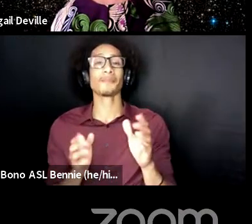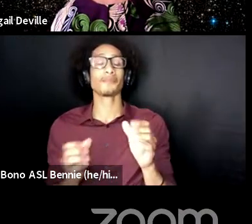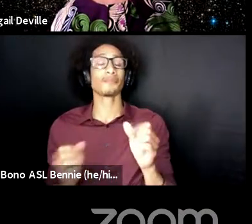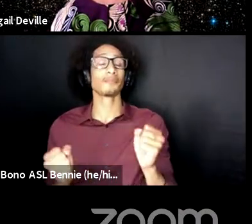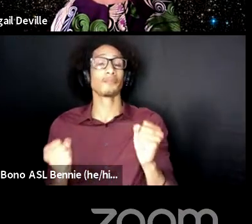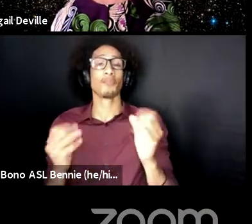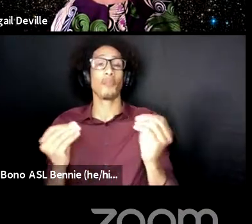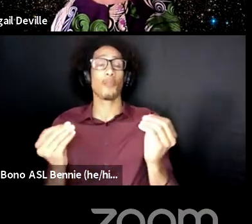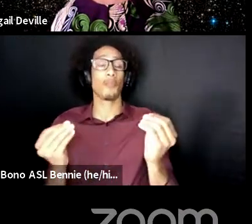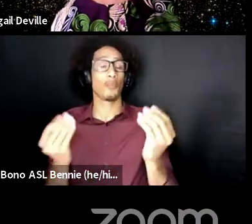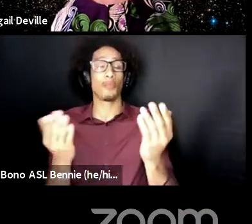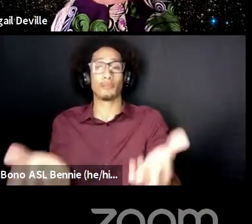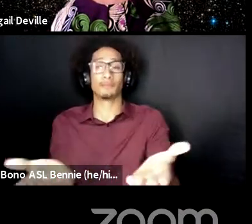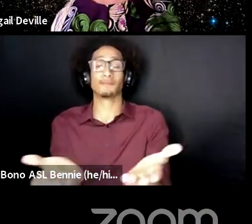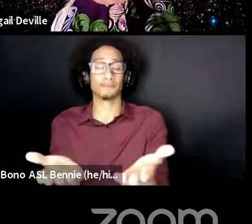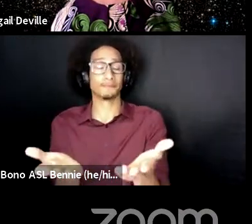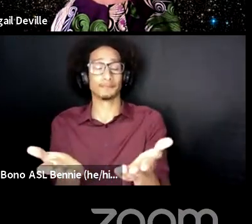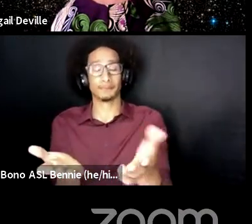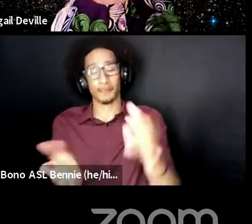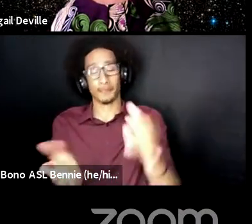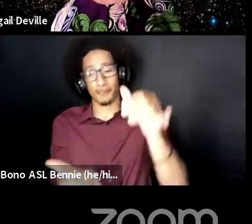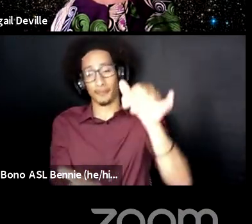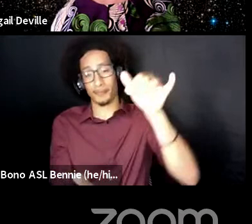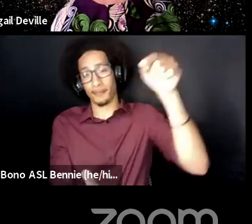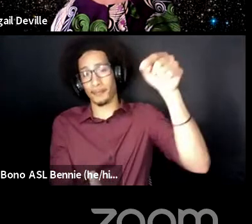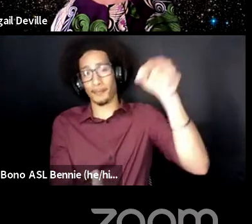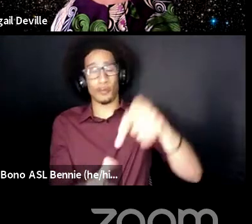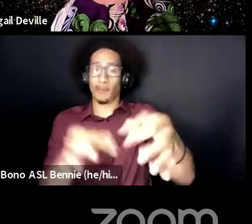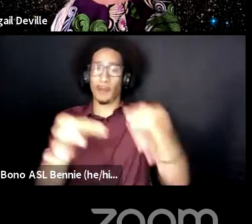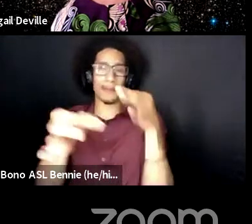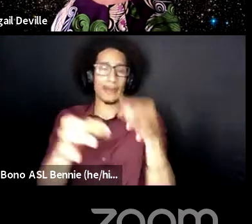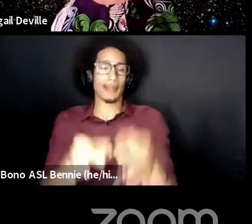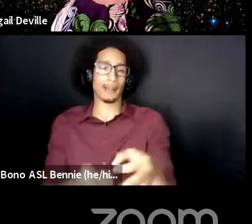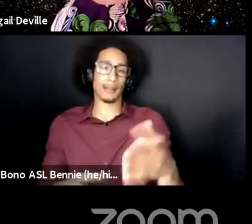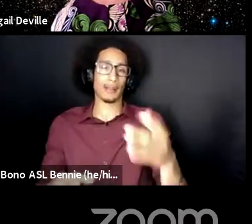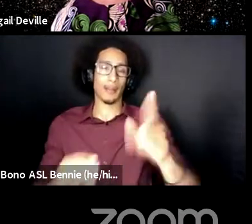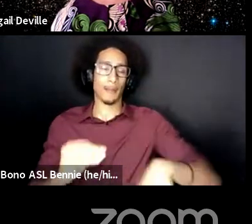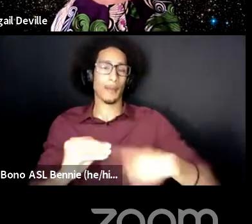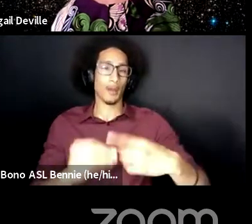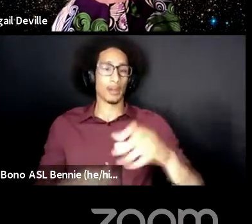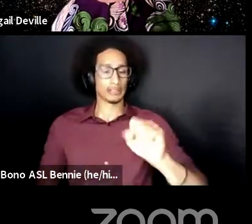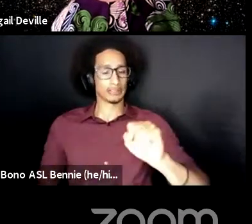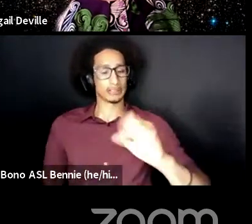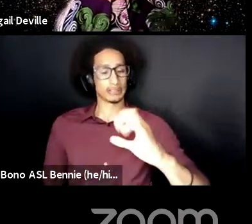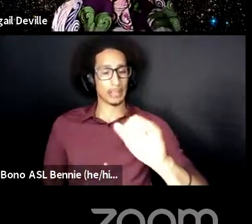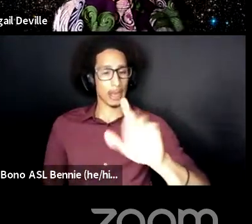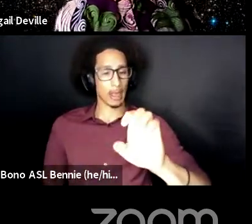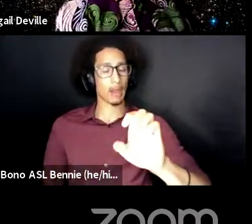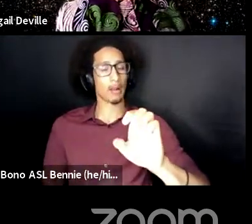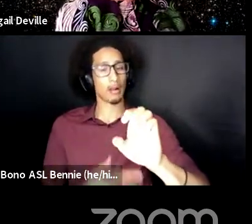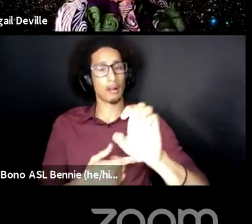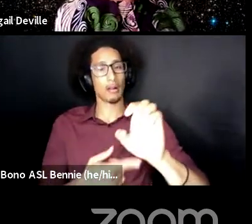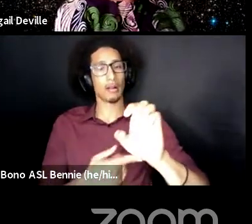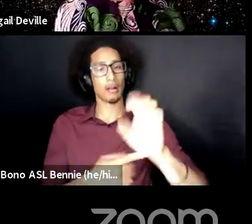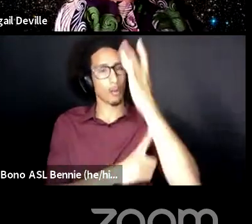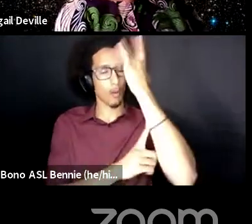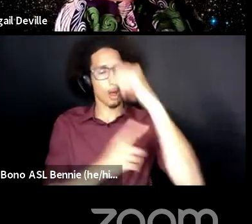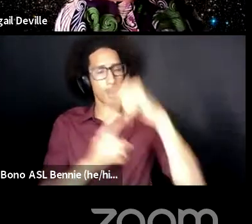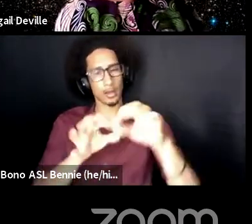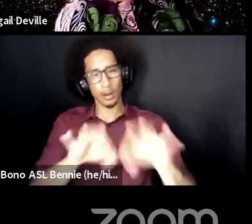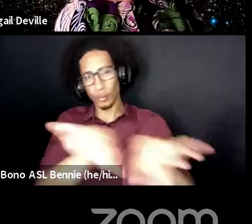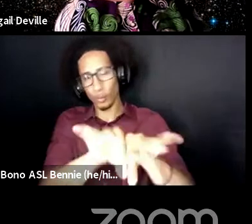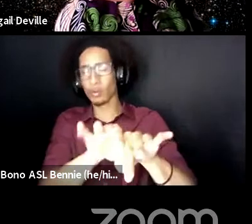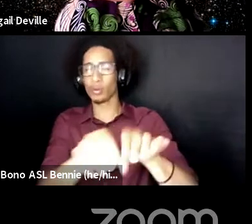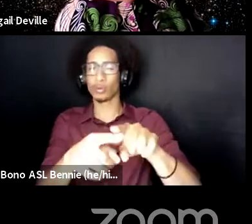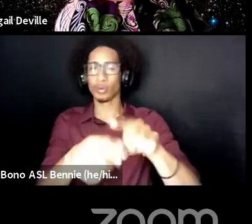right? About why scale is a politic that we need to think about when we're thinking about creating space. Right. And it seems that that's